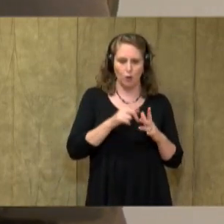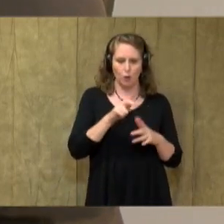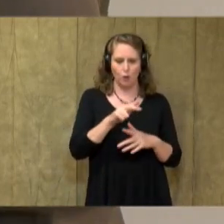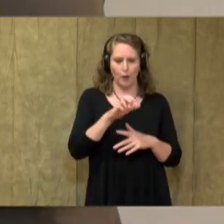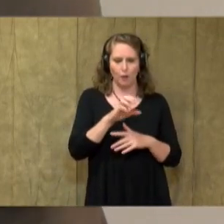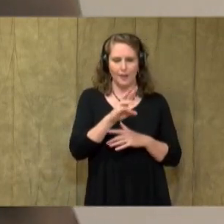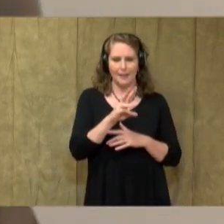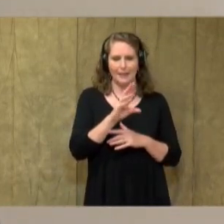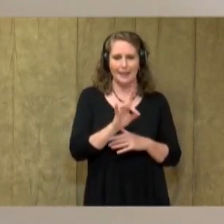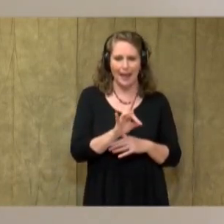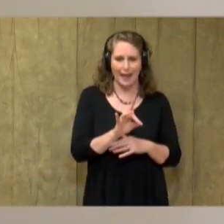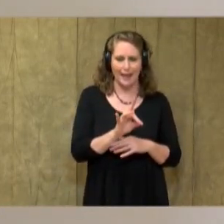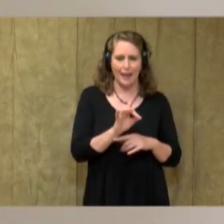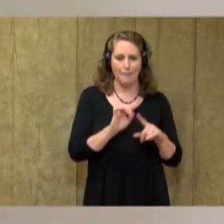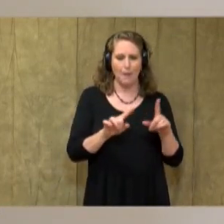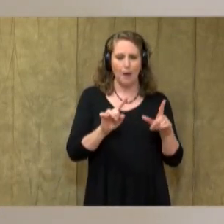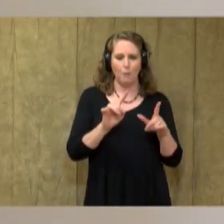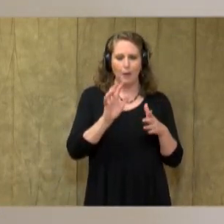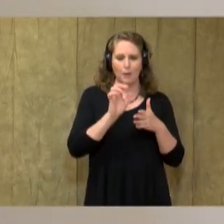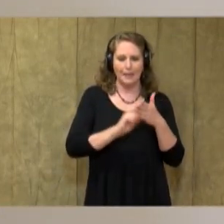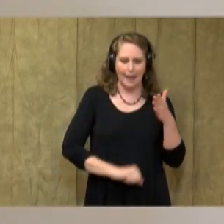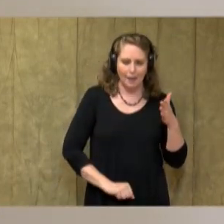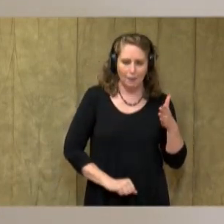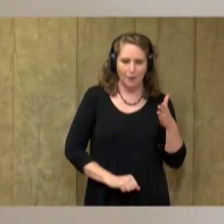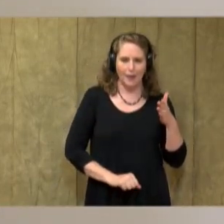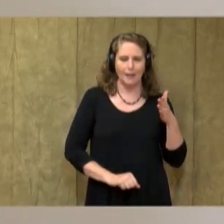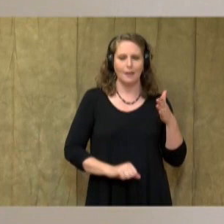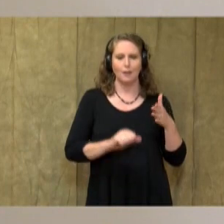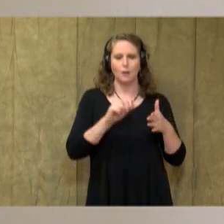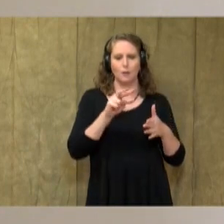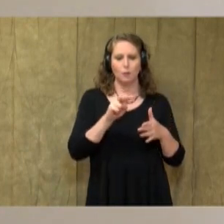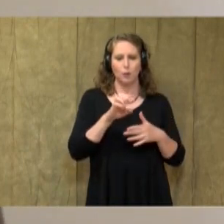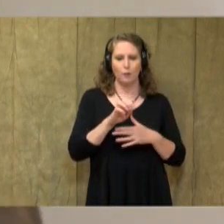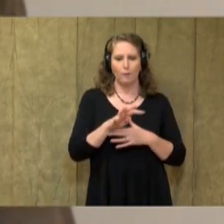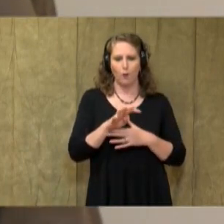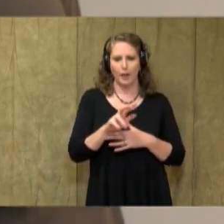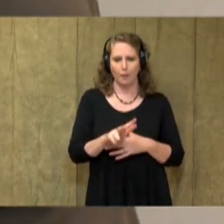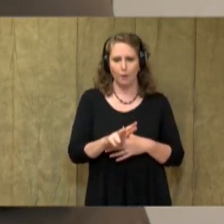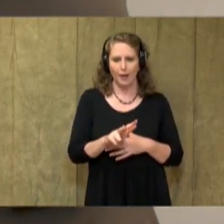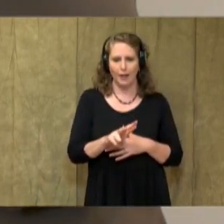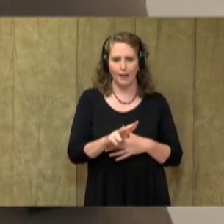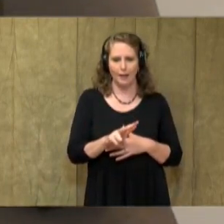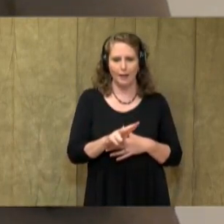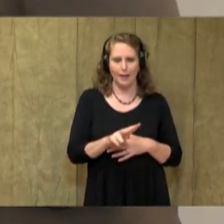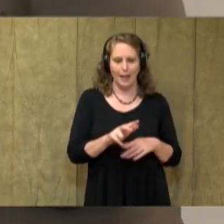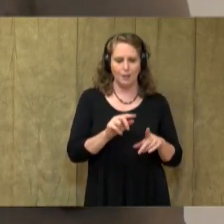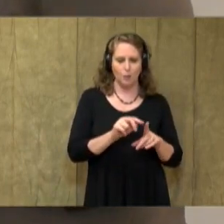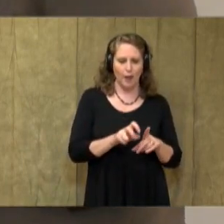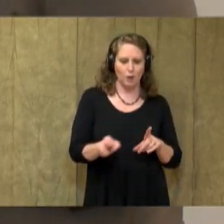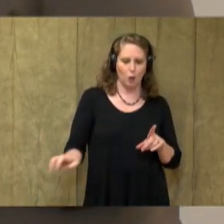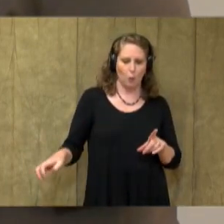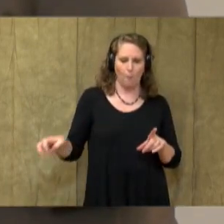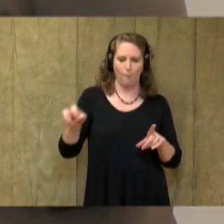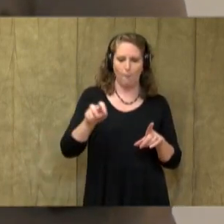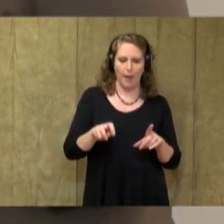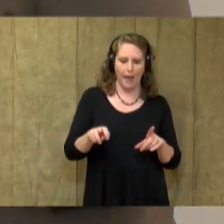368, but we were taking away, subtracting 243. So I had to go